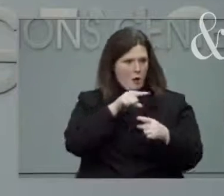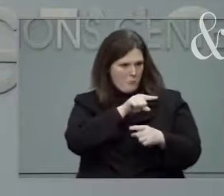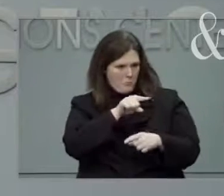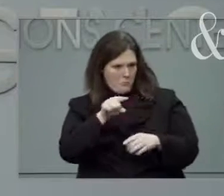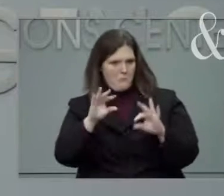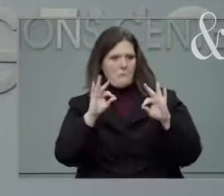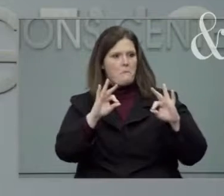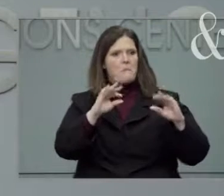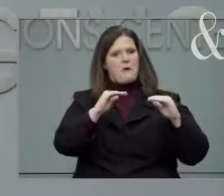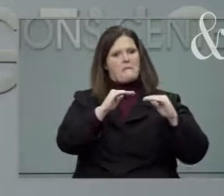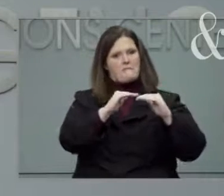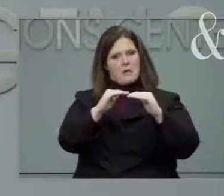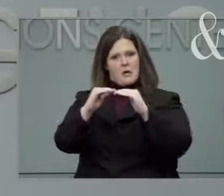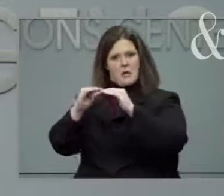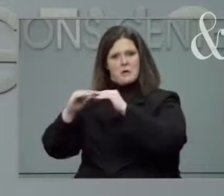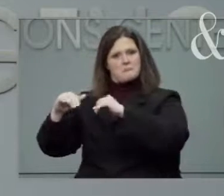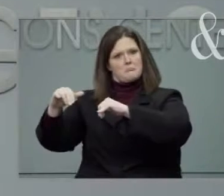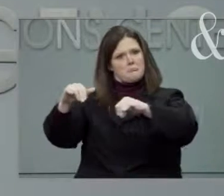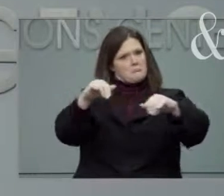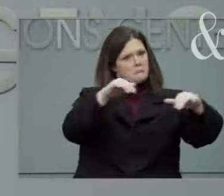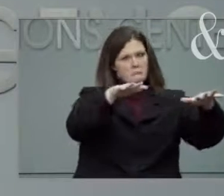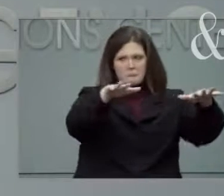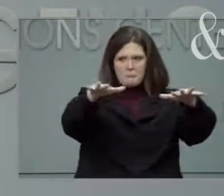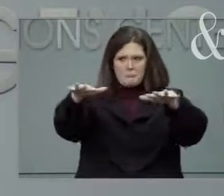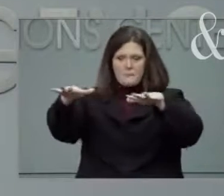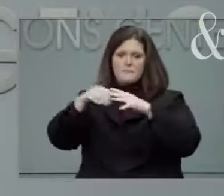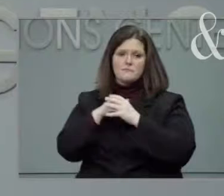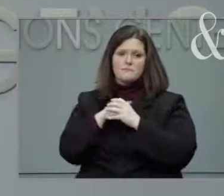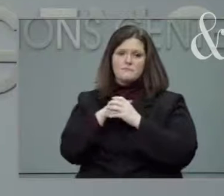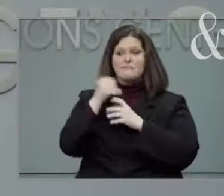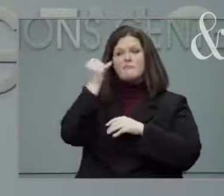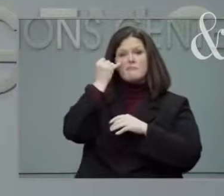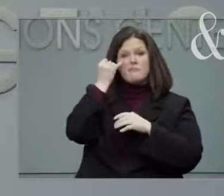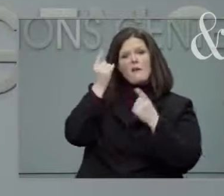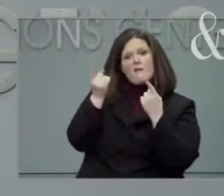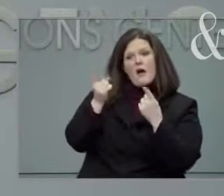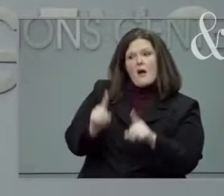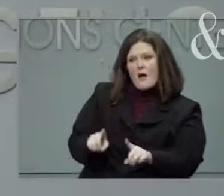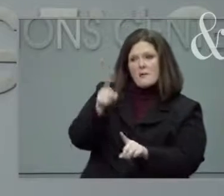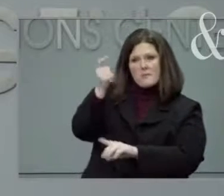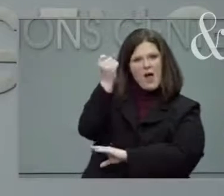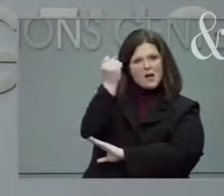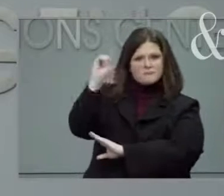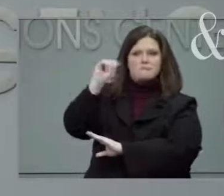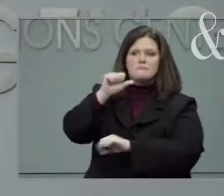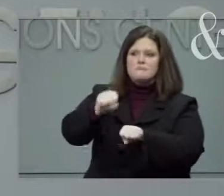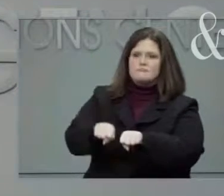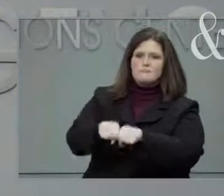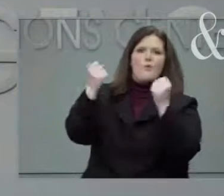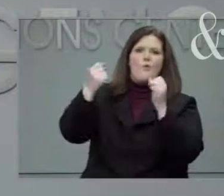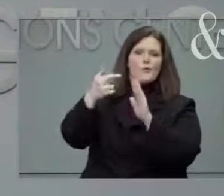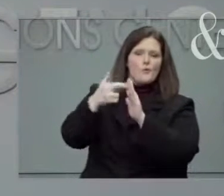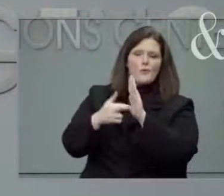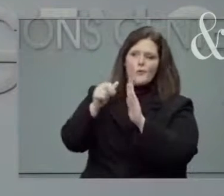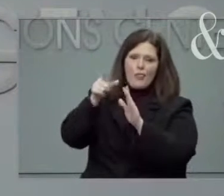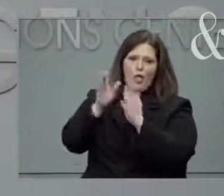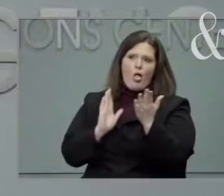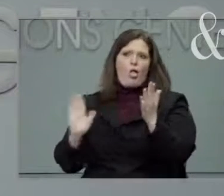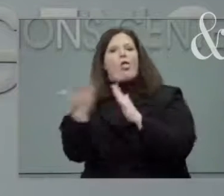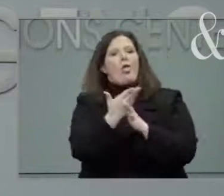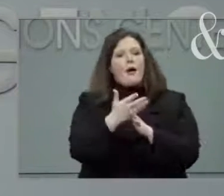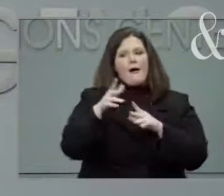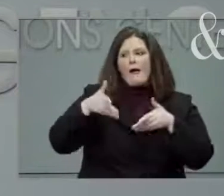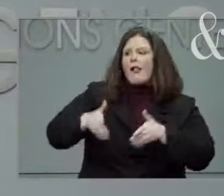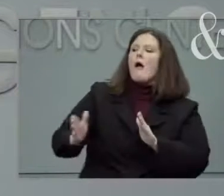alerted if there are these flagrant violations, particularly want to understand if anyone is using this for financial gain. These